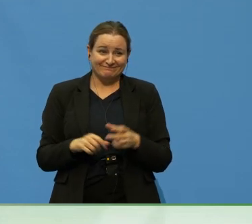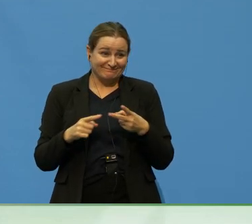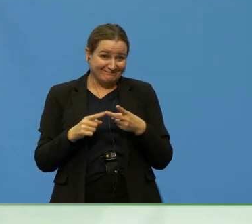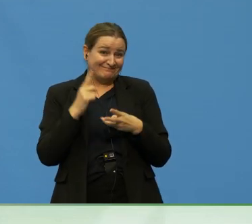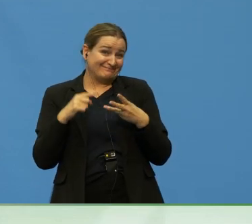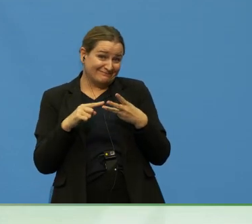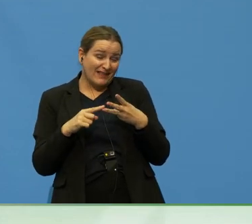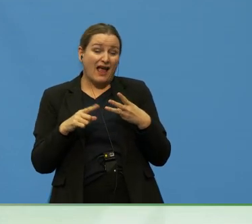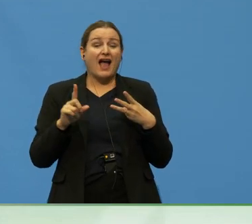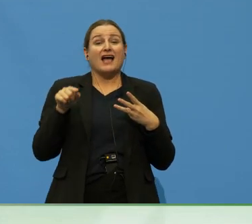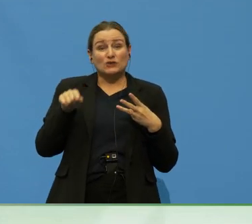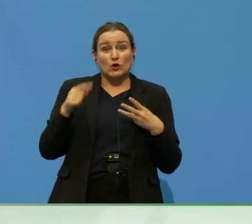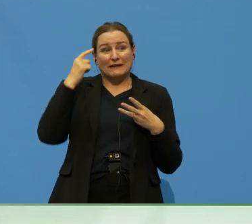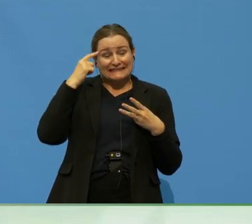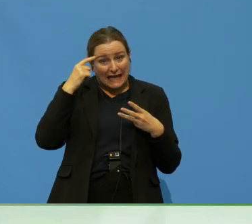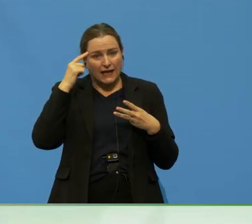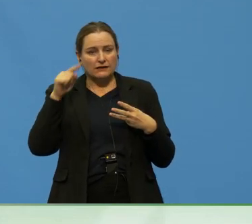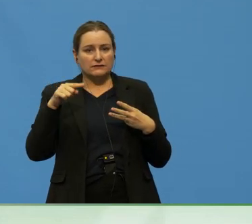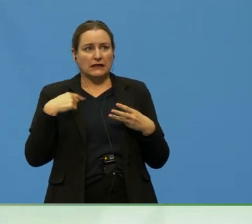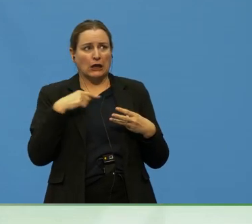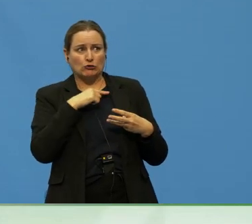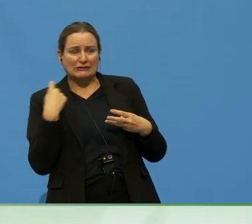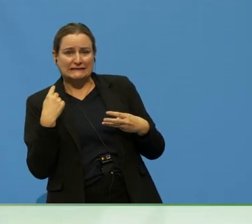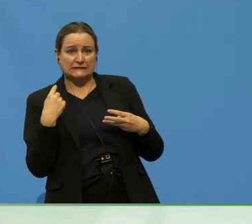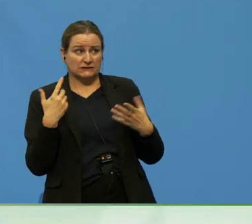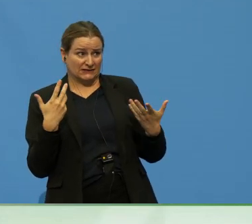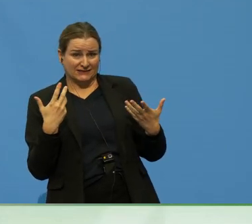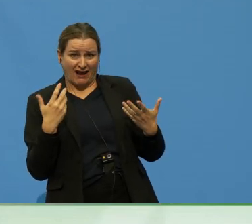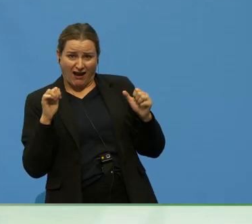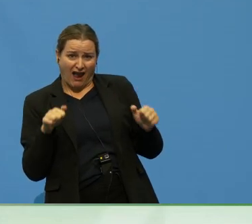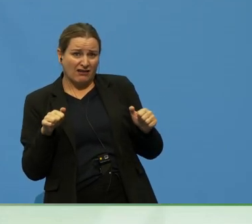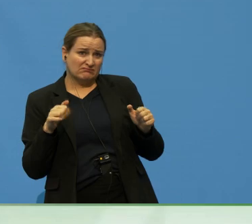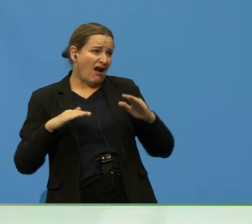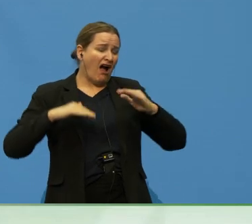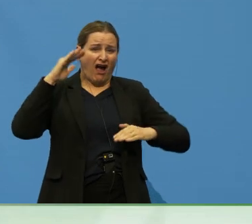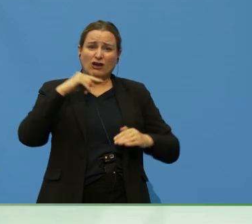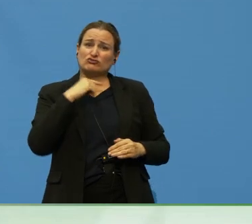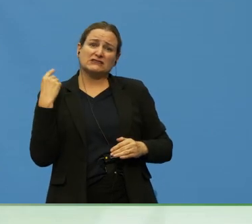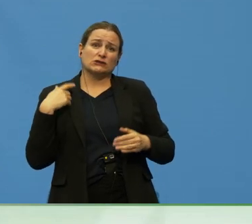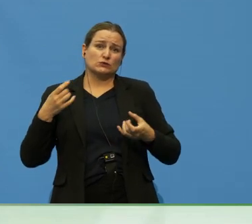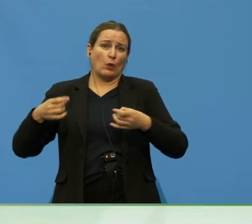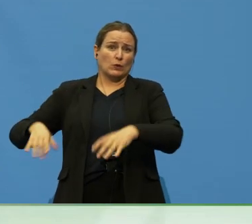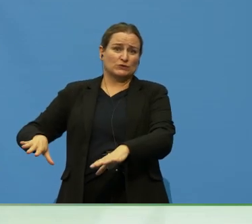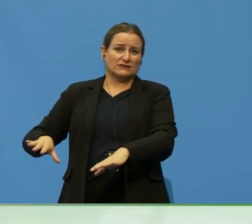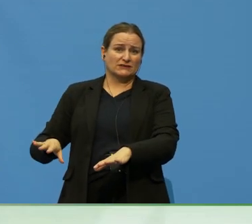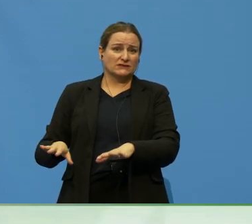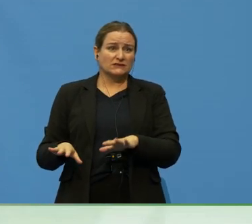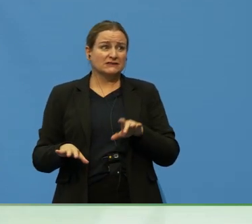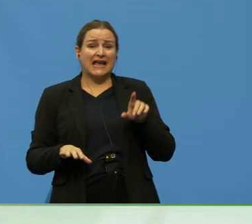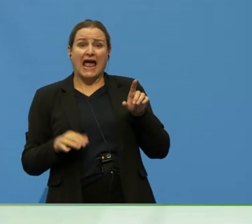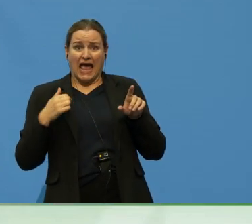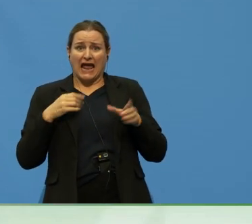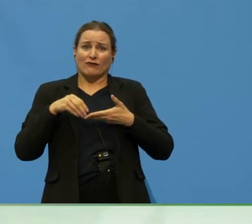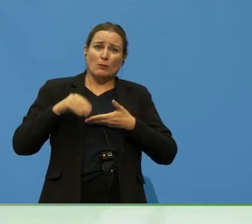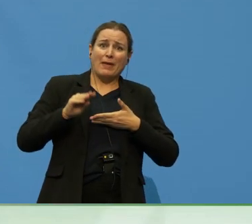yourself against the costs risk of losing the case, and you have to pay the winning side, and the winning side might